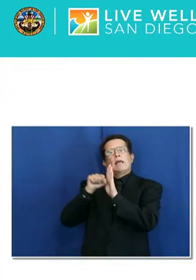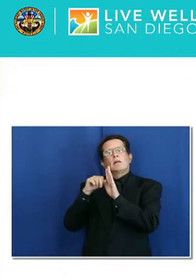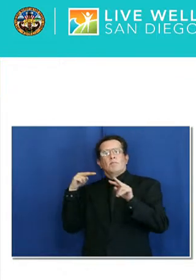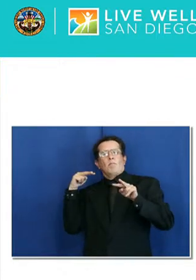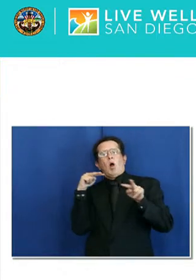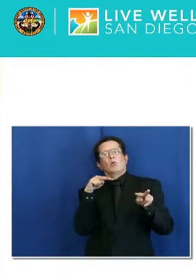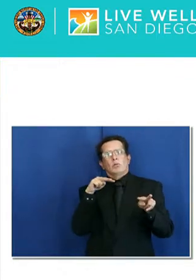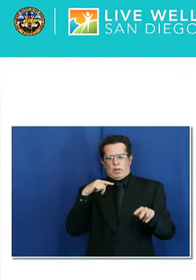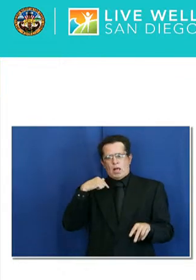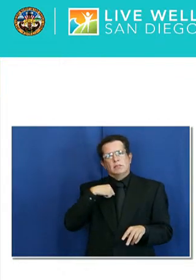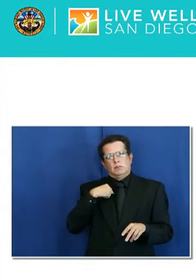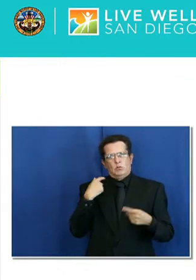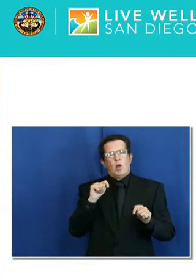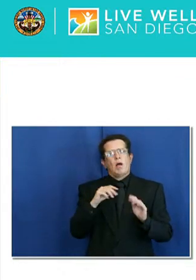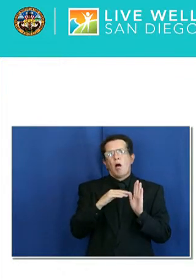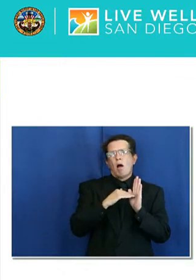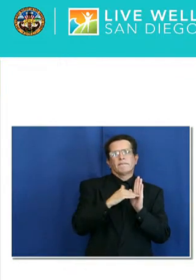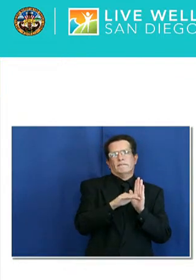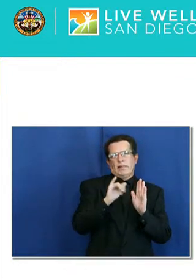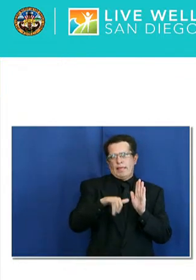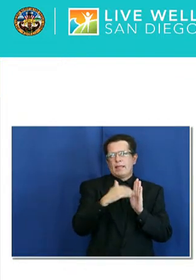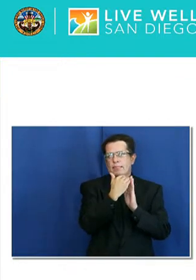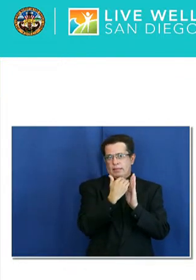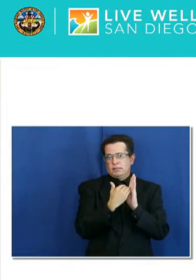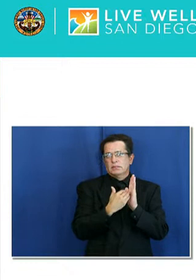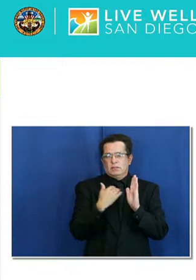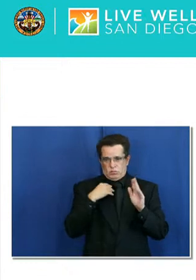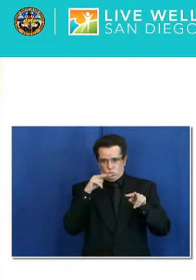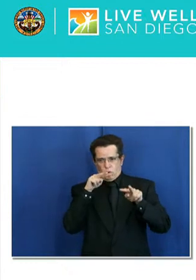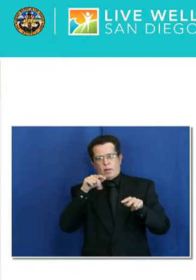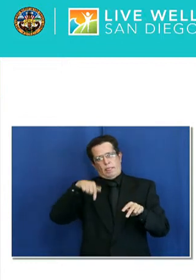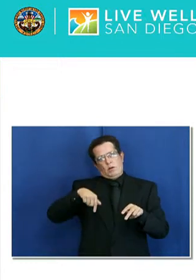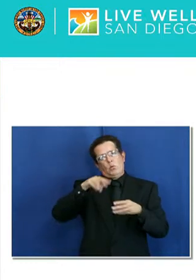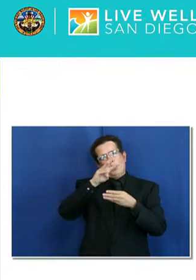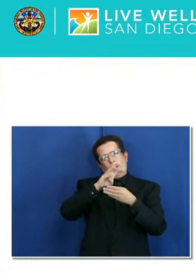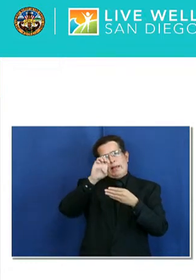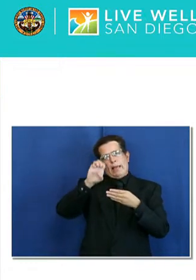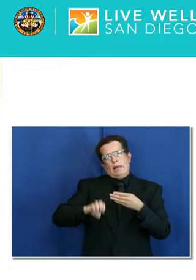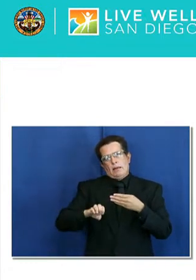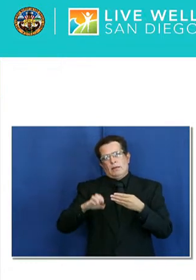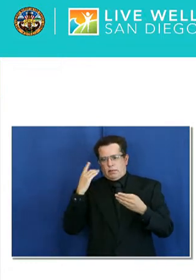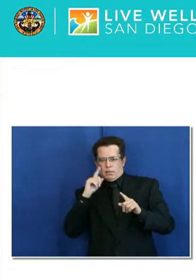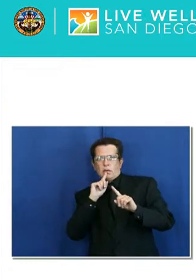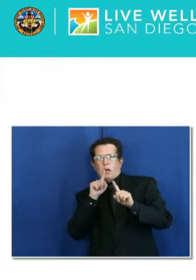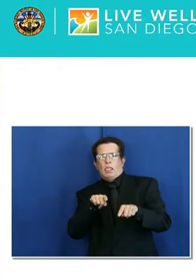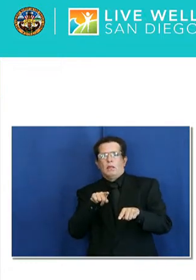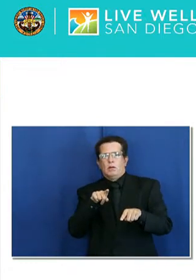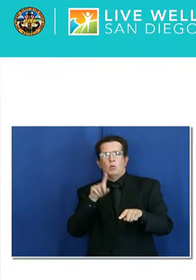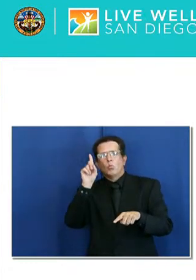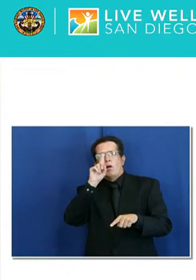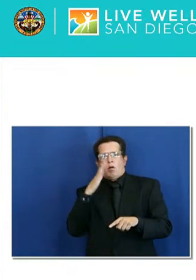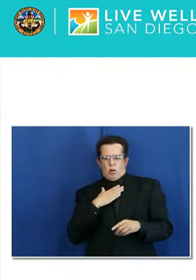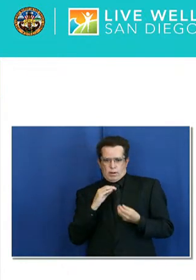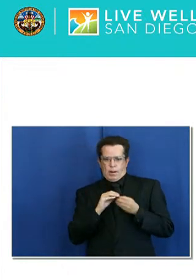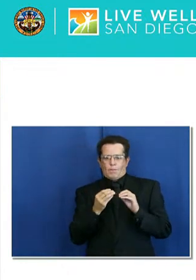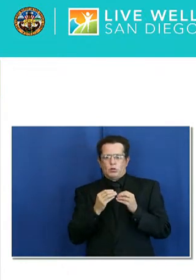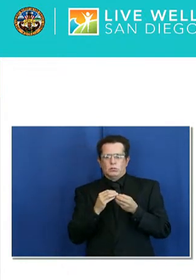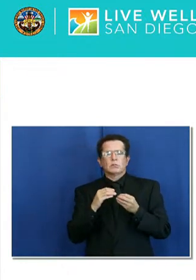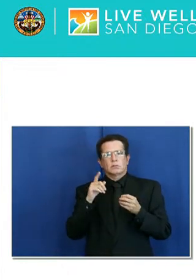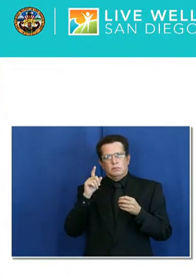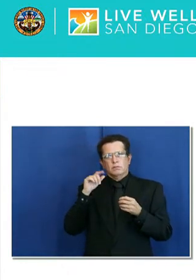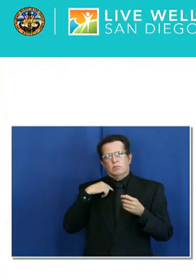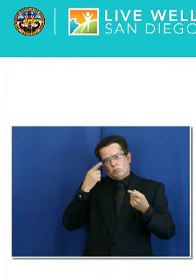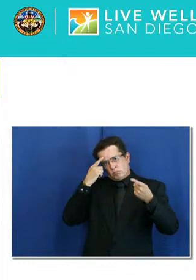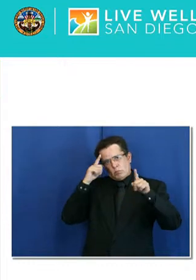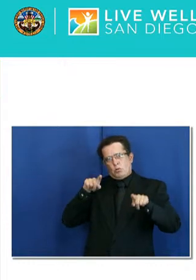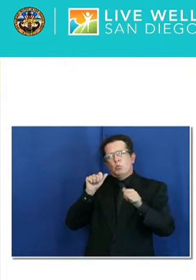county monitoring list, and we would find out over the weekend exactly where we are as the state